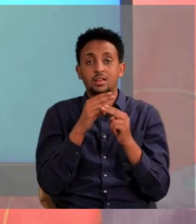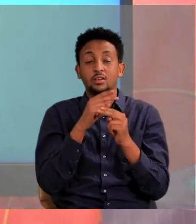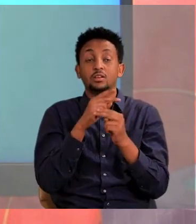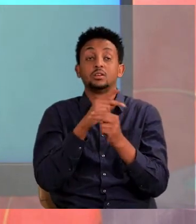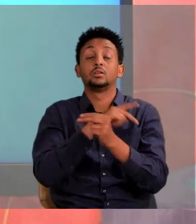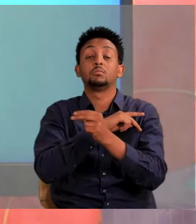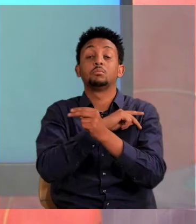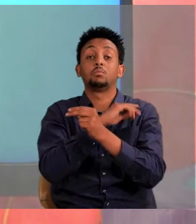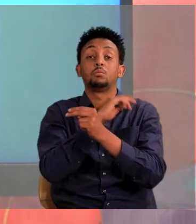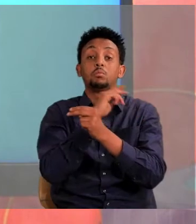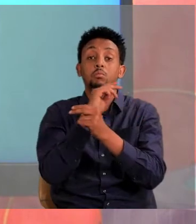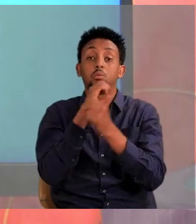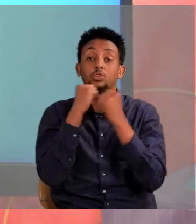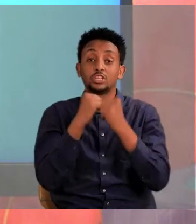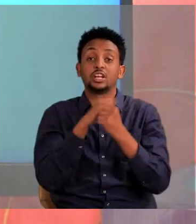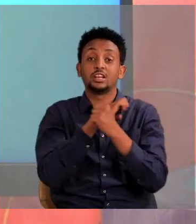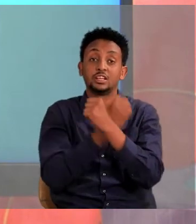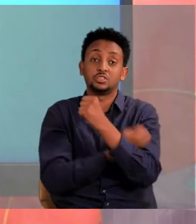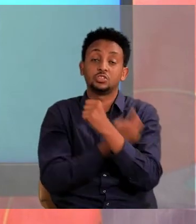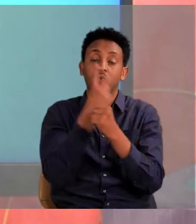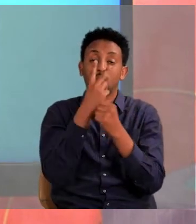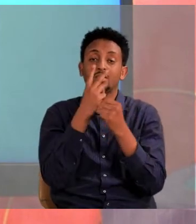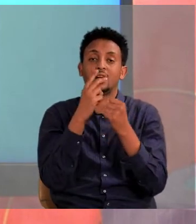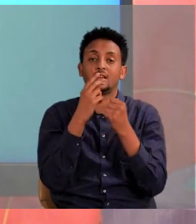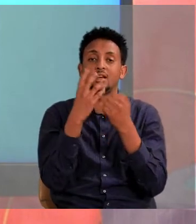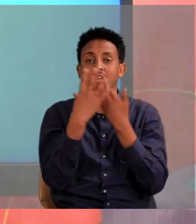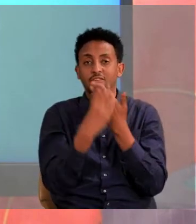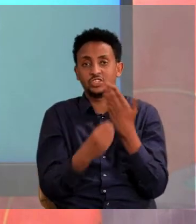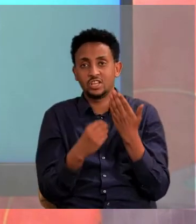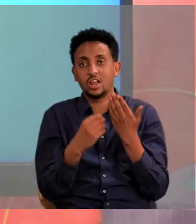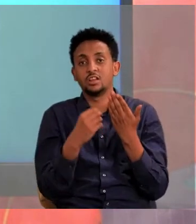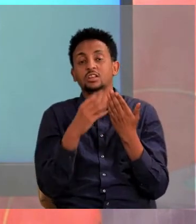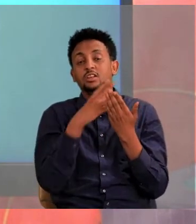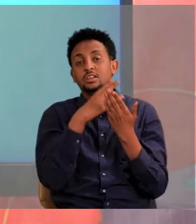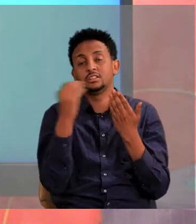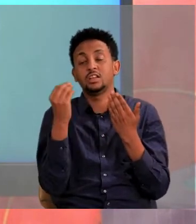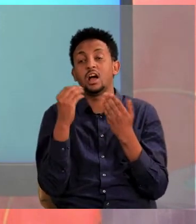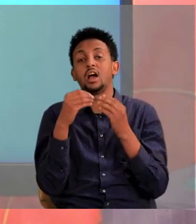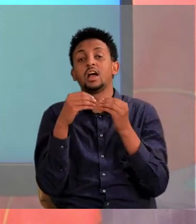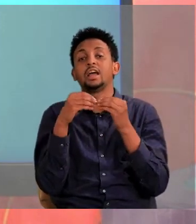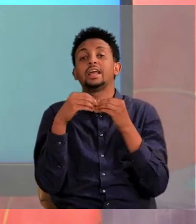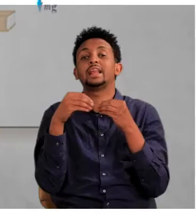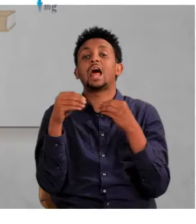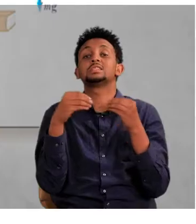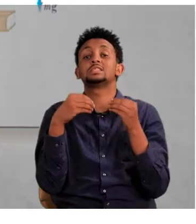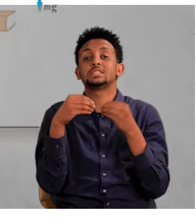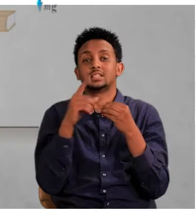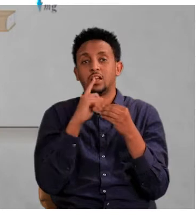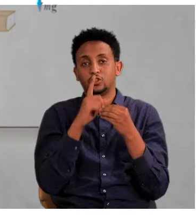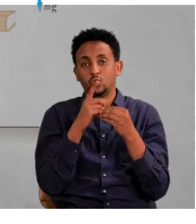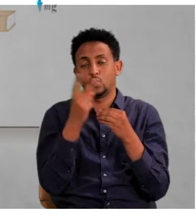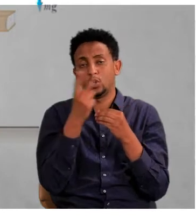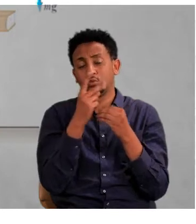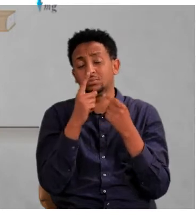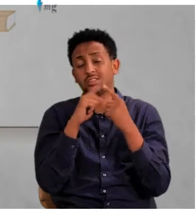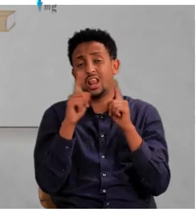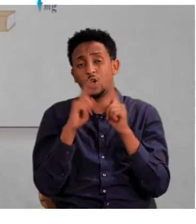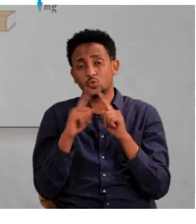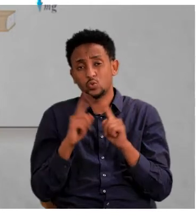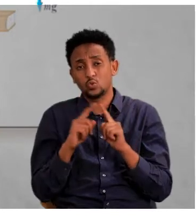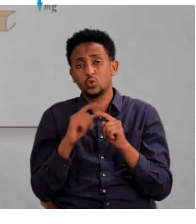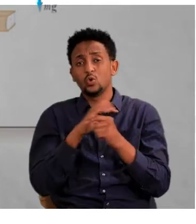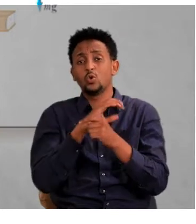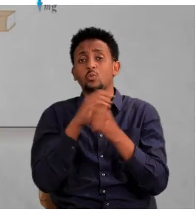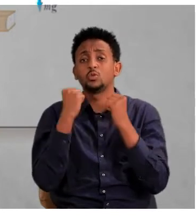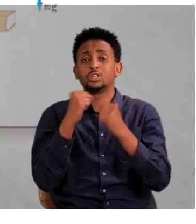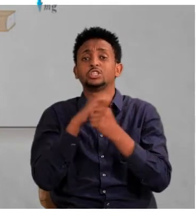be categorized into two, as gravitational potential energy and elastic potential energy. Actually, there are different types of